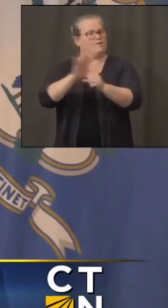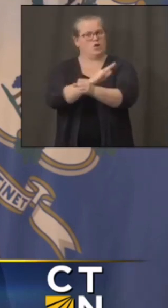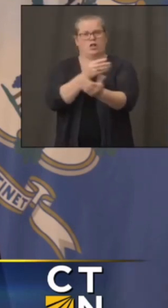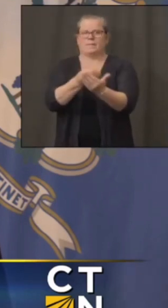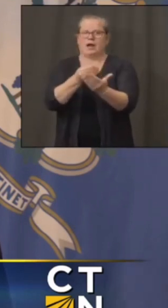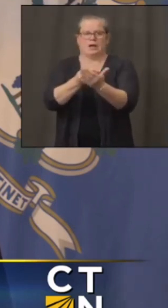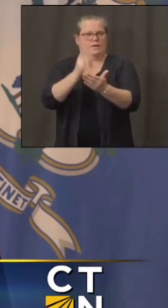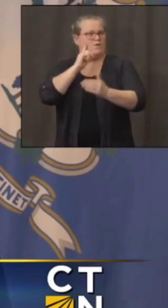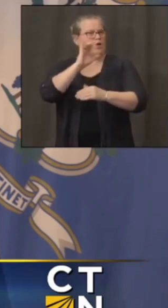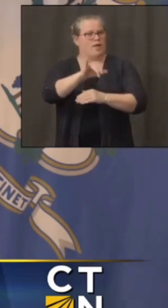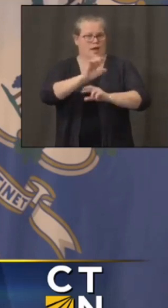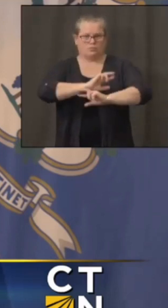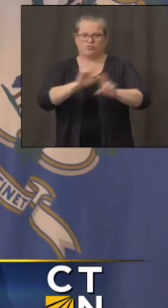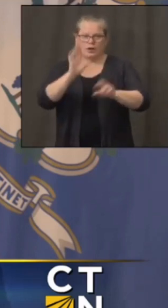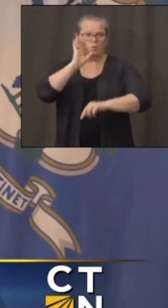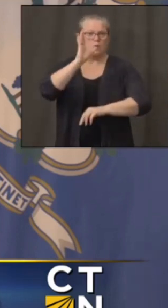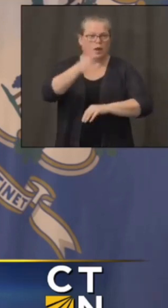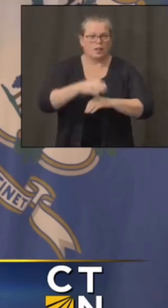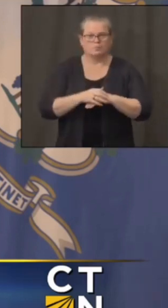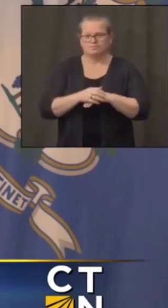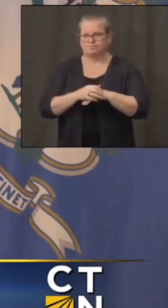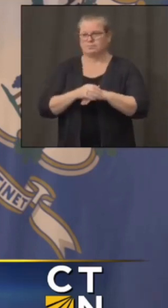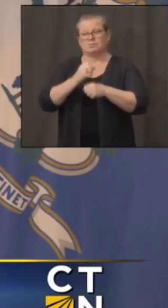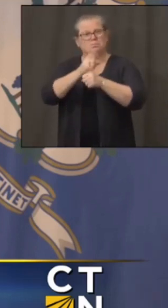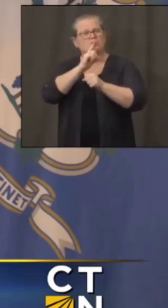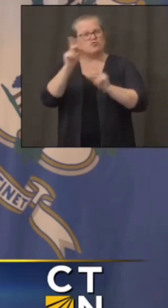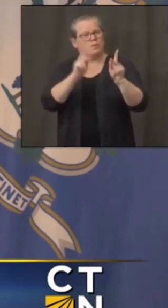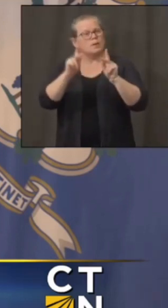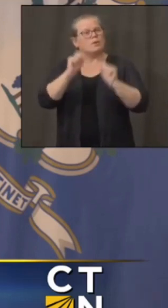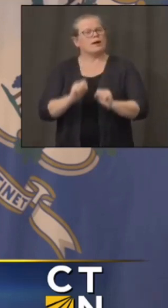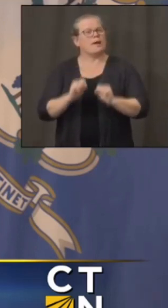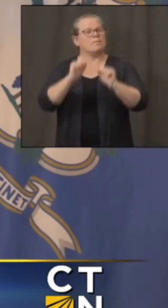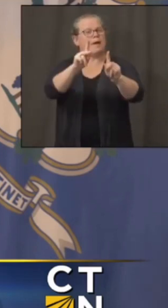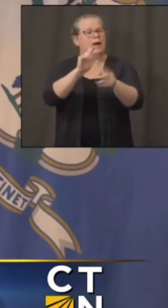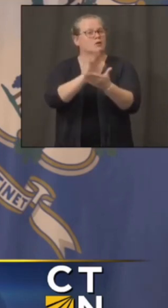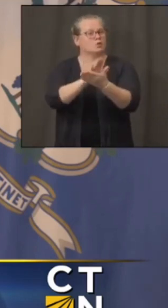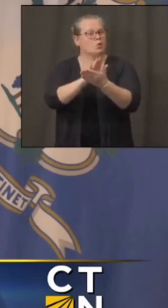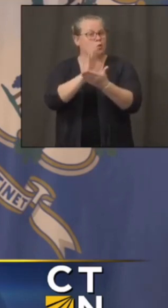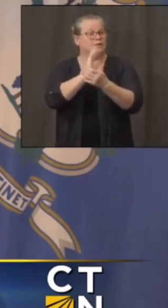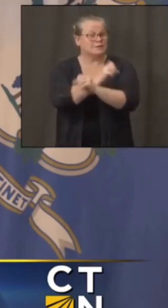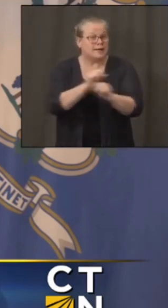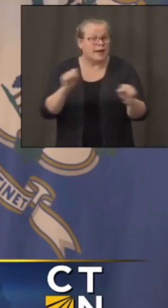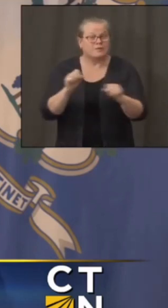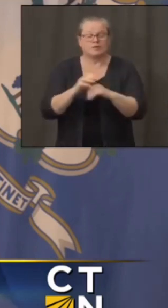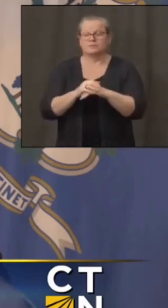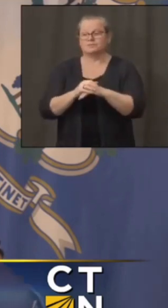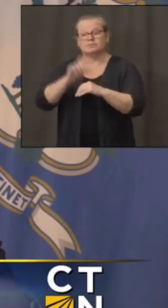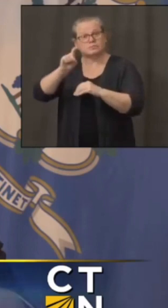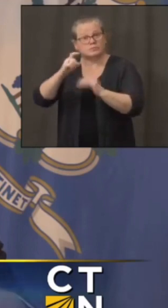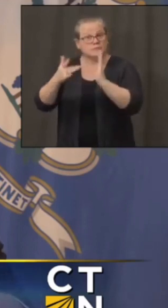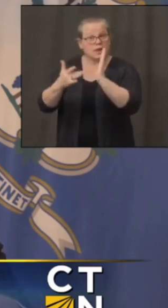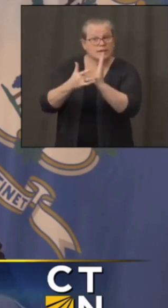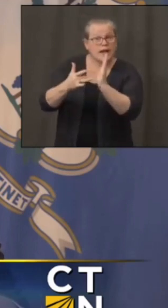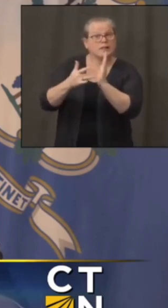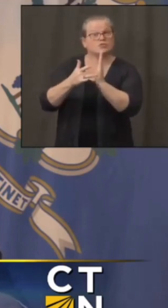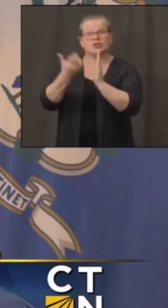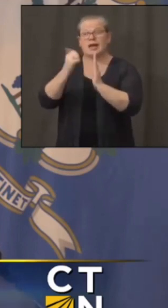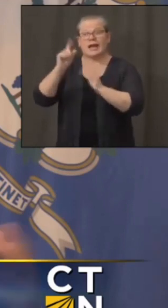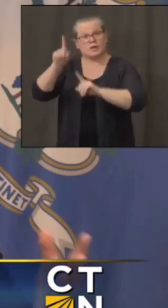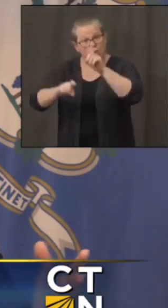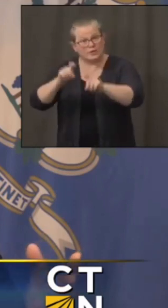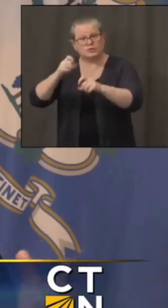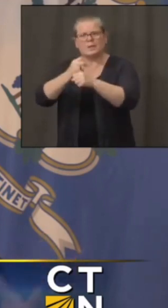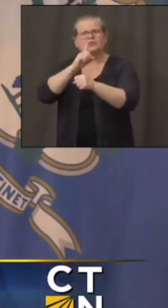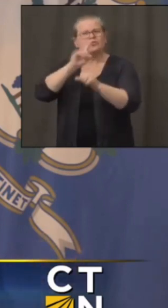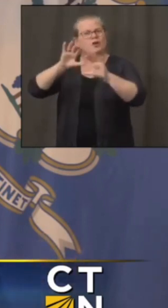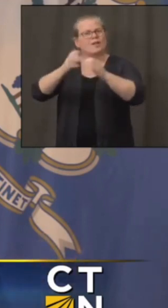think we said we're going to fully answer any questions or provide any funding you need for technology, just to make sure your classes are